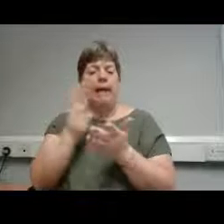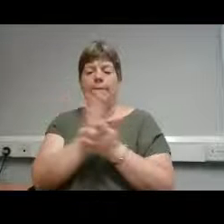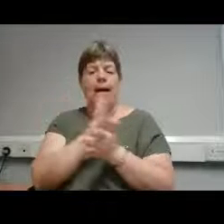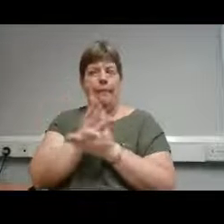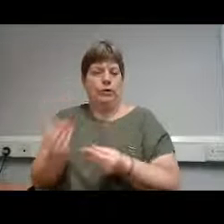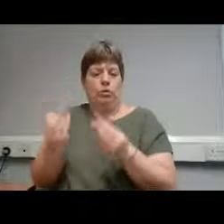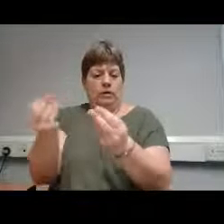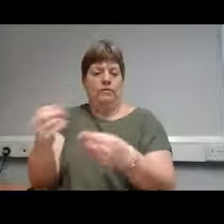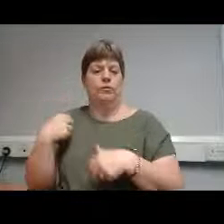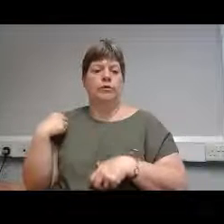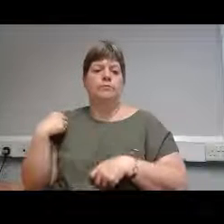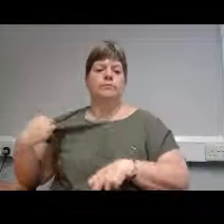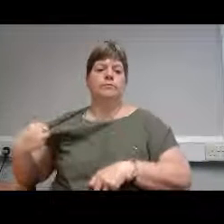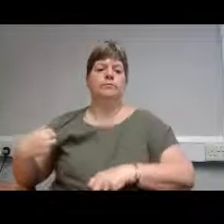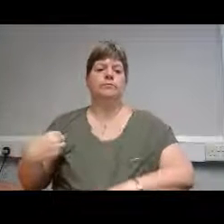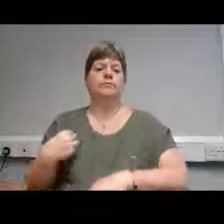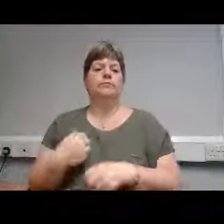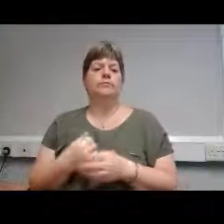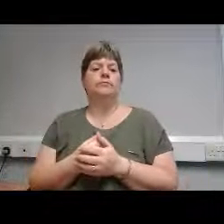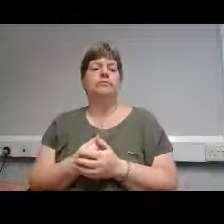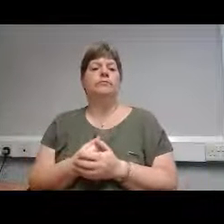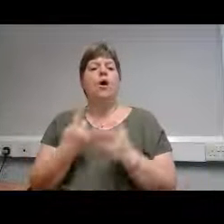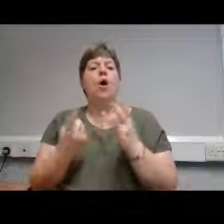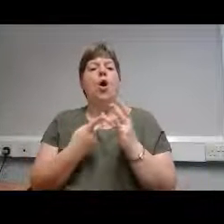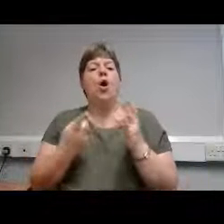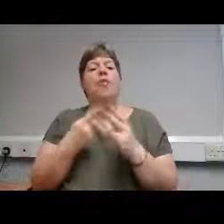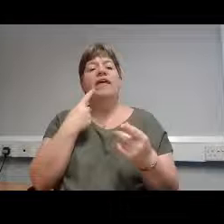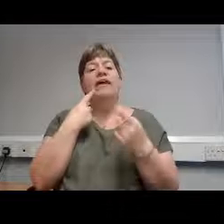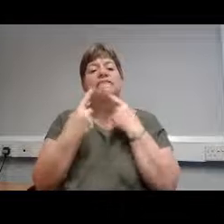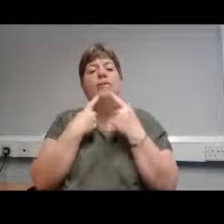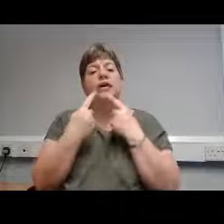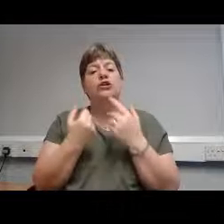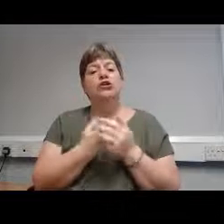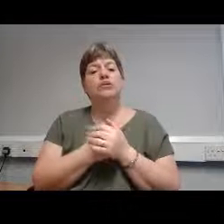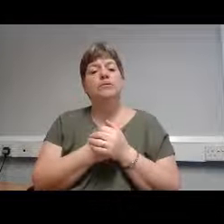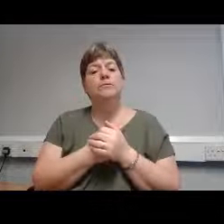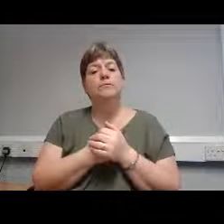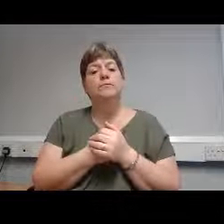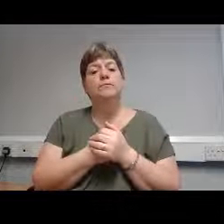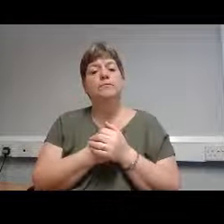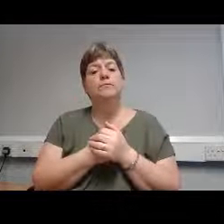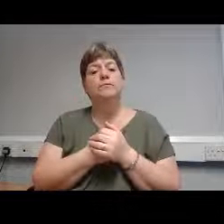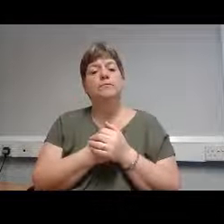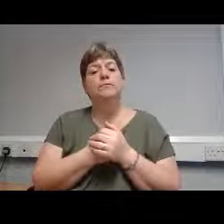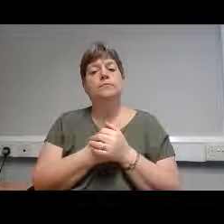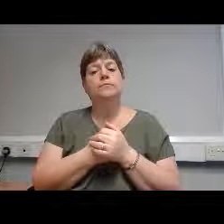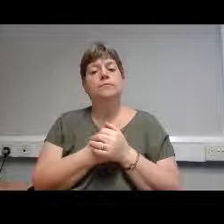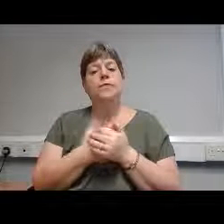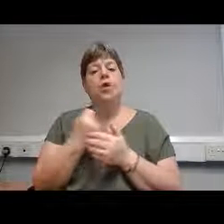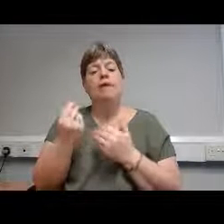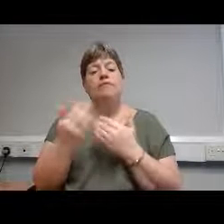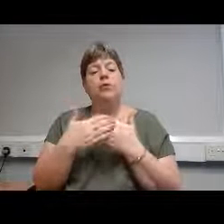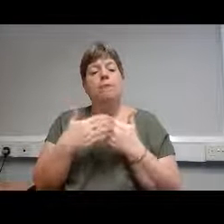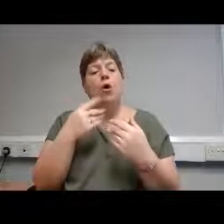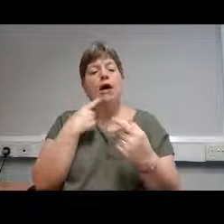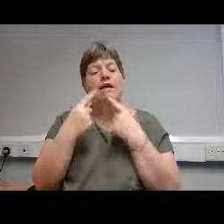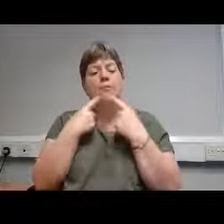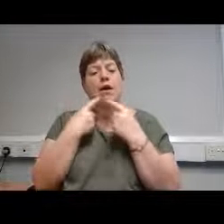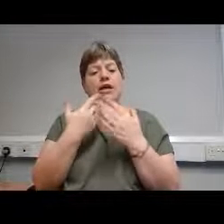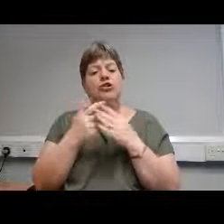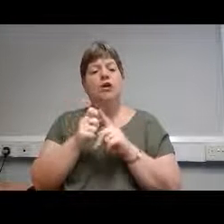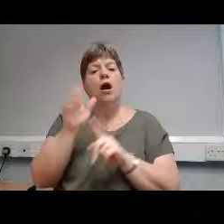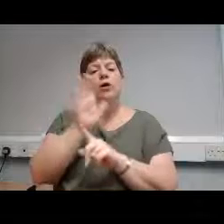them. Other programme information is around, we've got some further information on Derbyshire